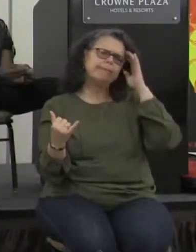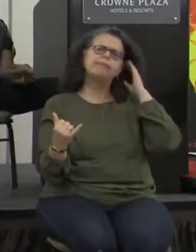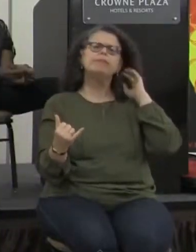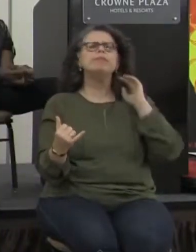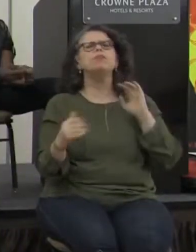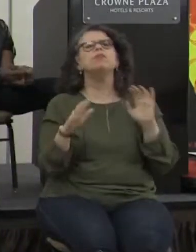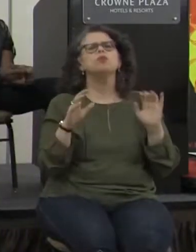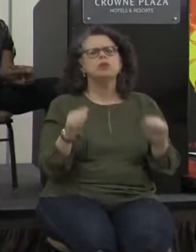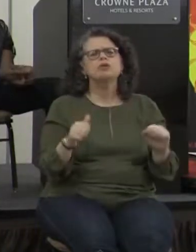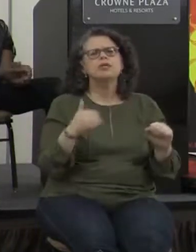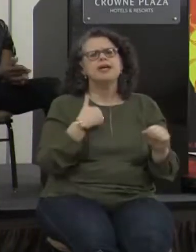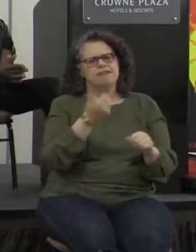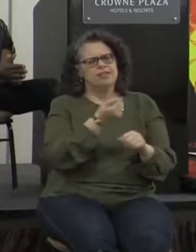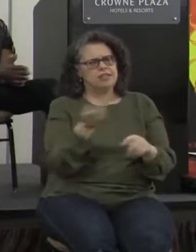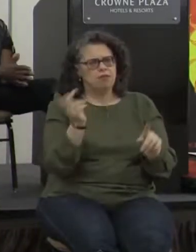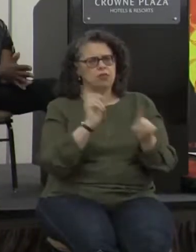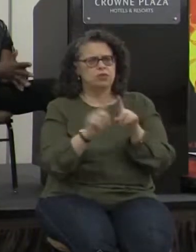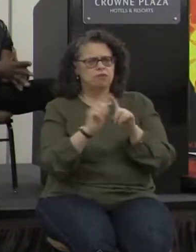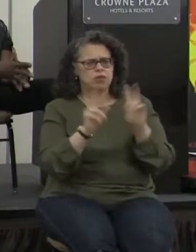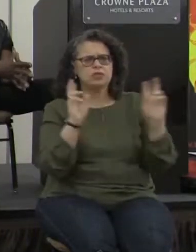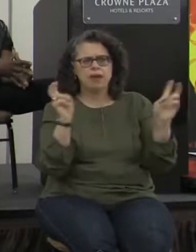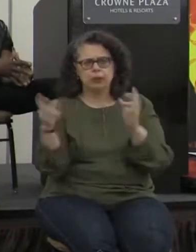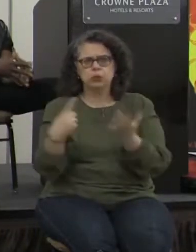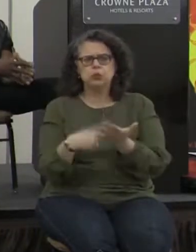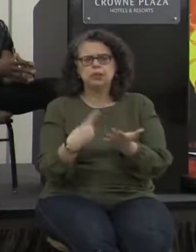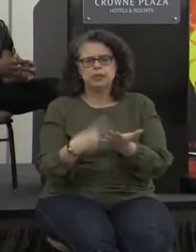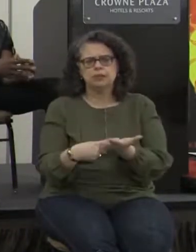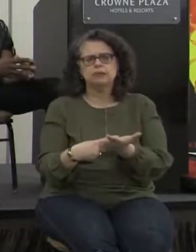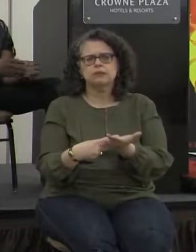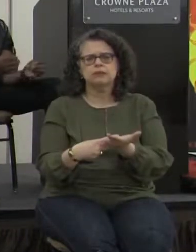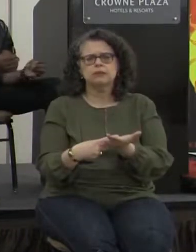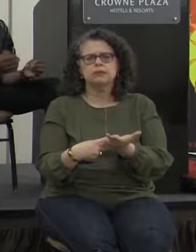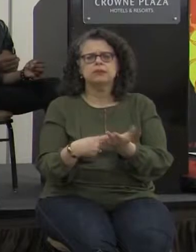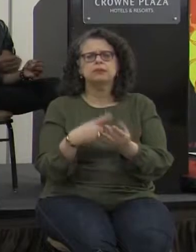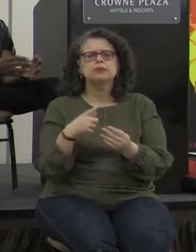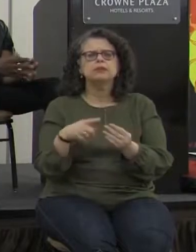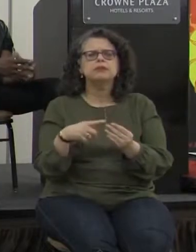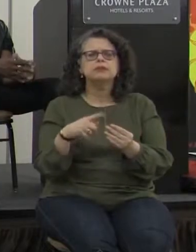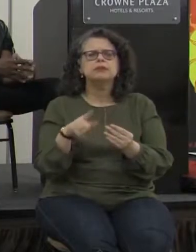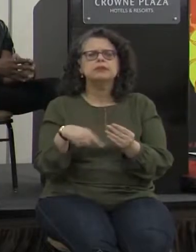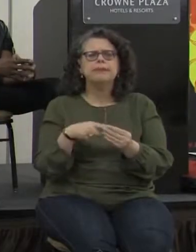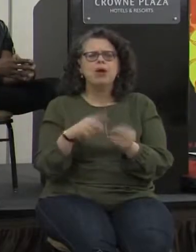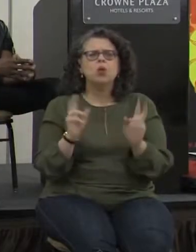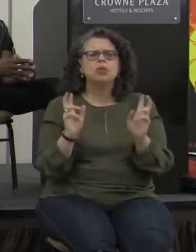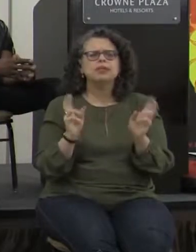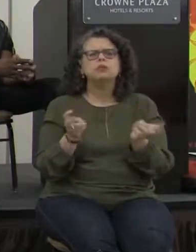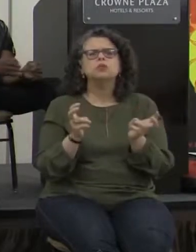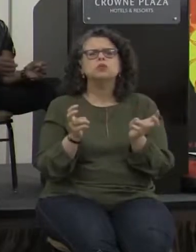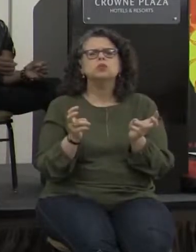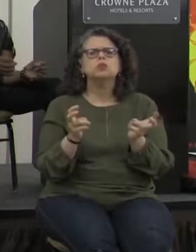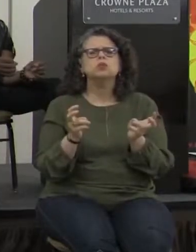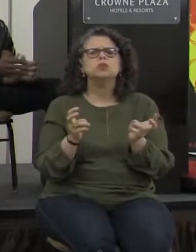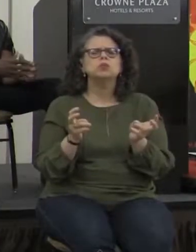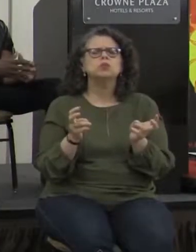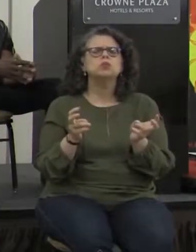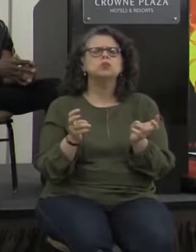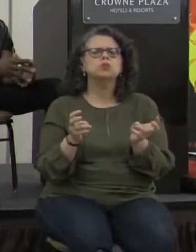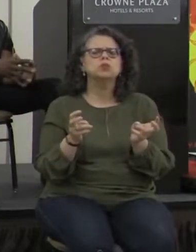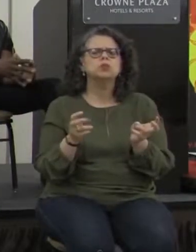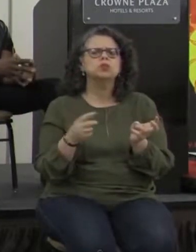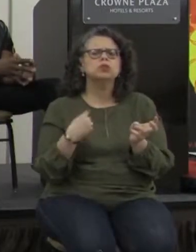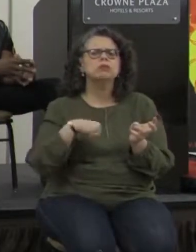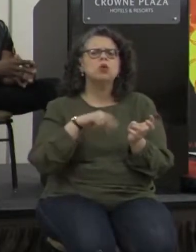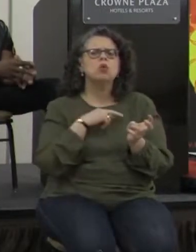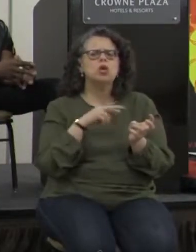number of different topics on the table dealing with this issue, but we are looking at those types